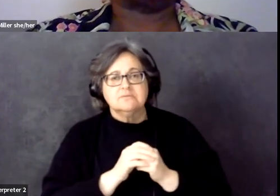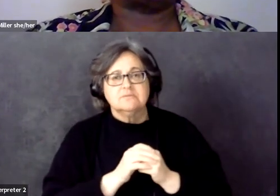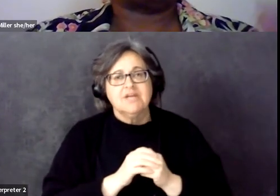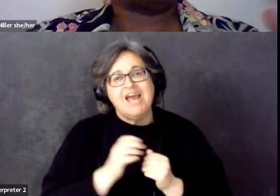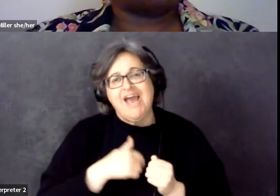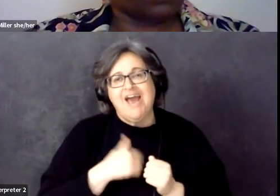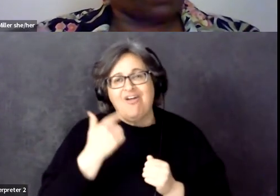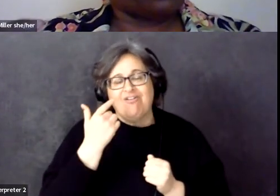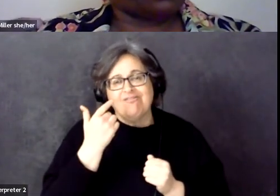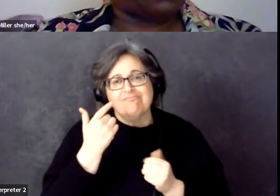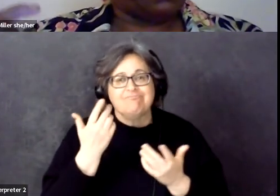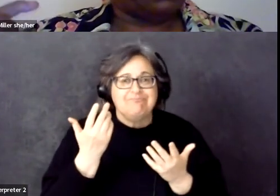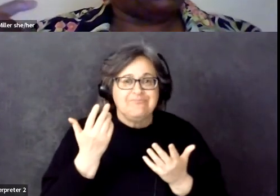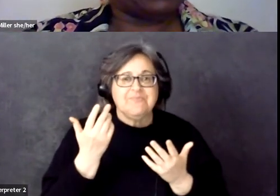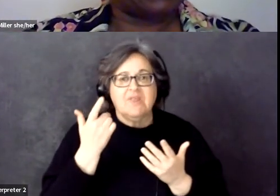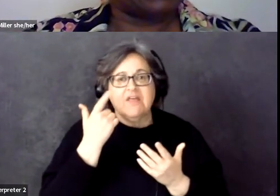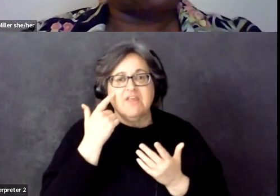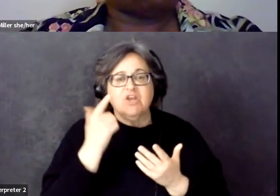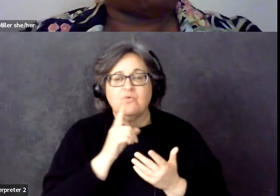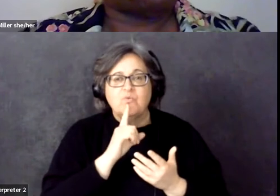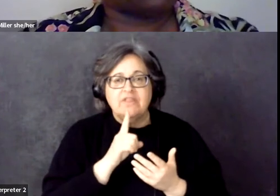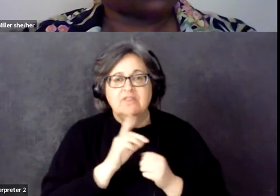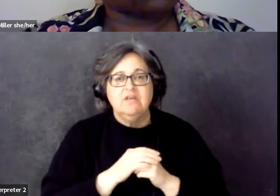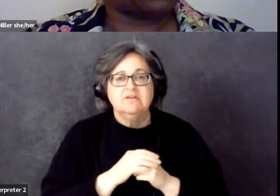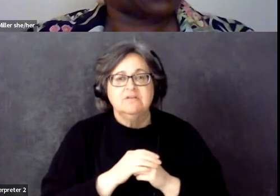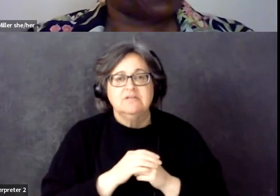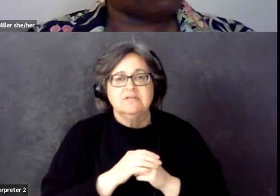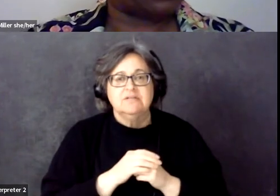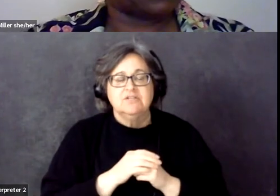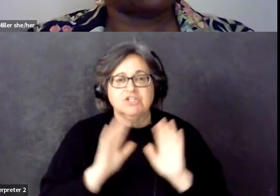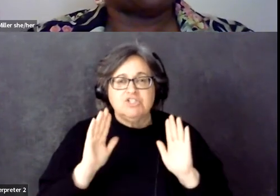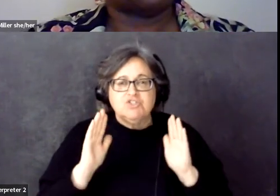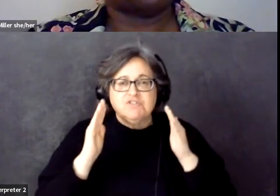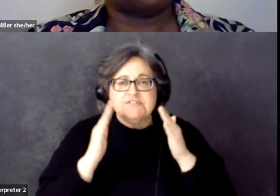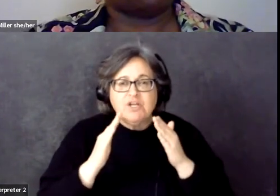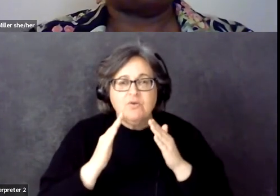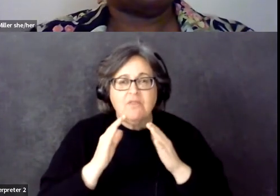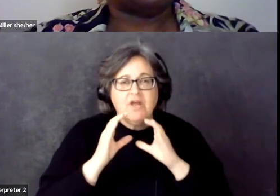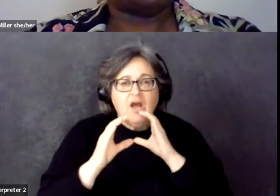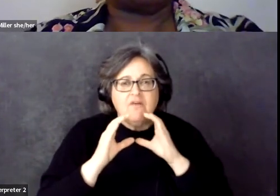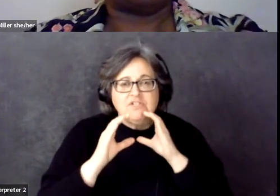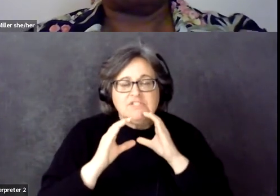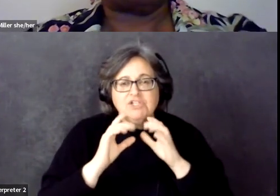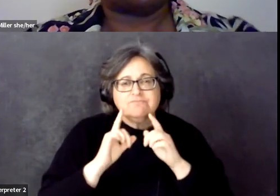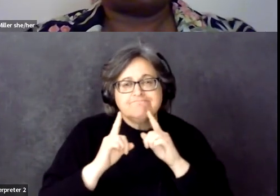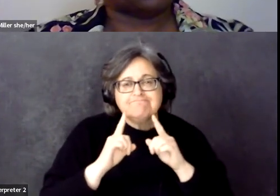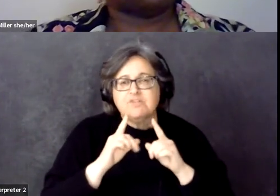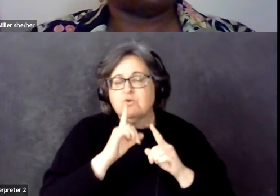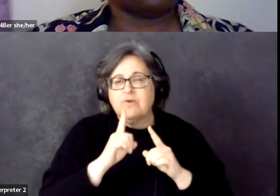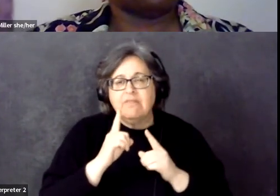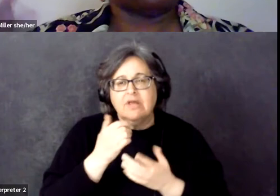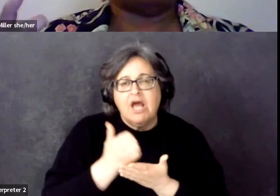and I think really centering the conversation and really